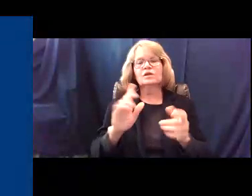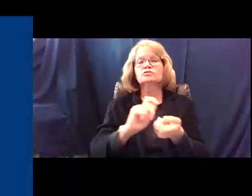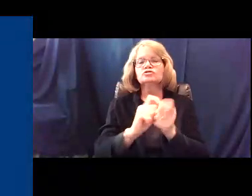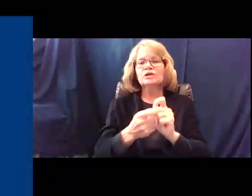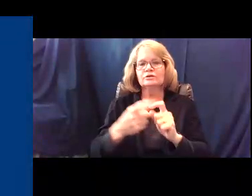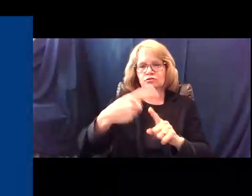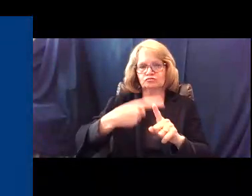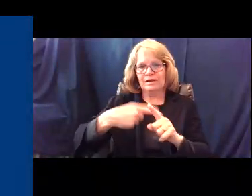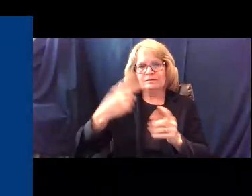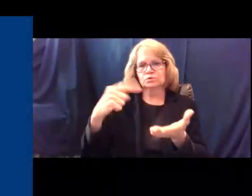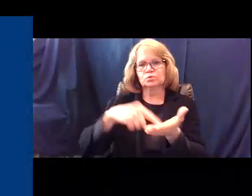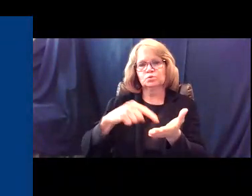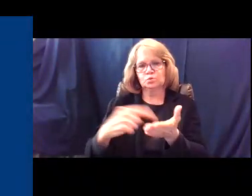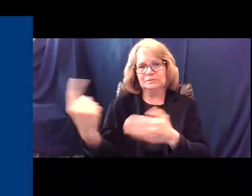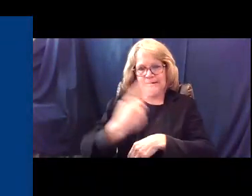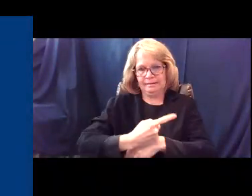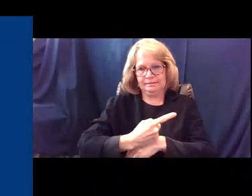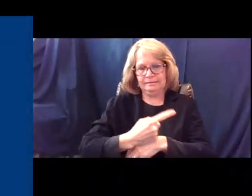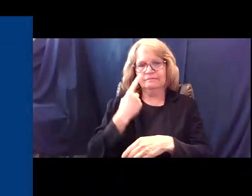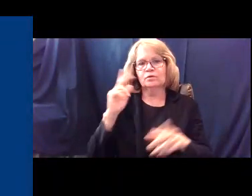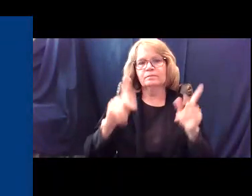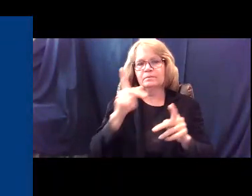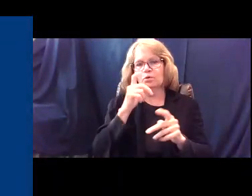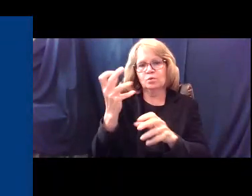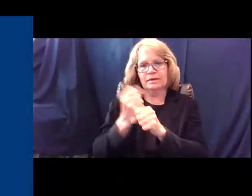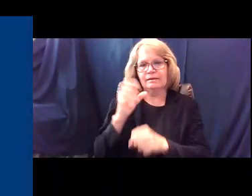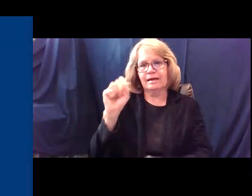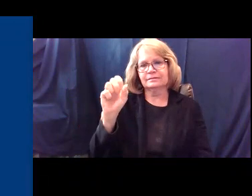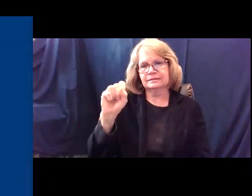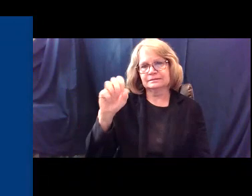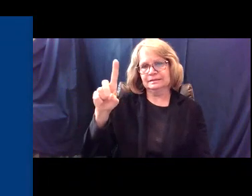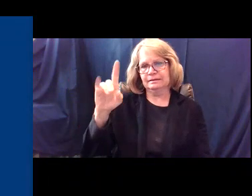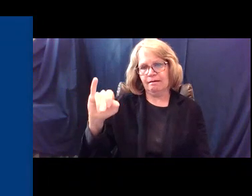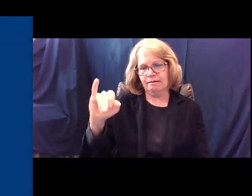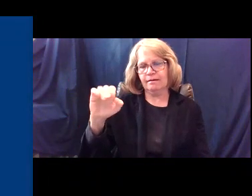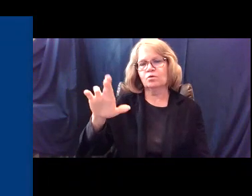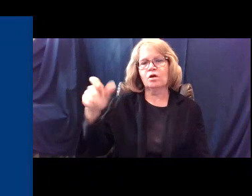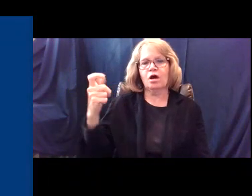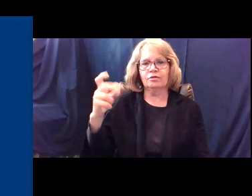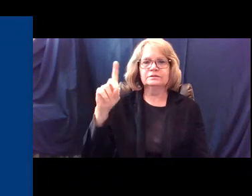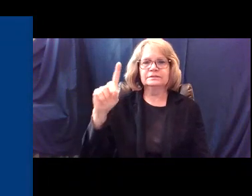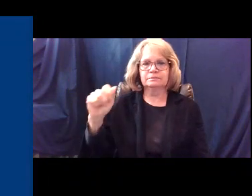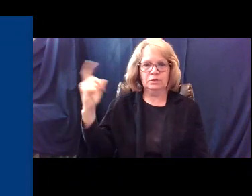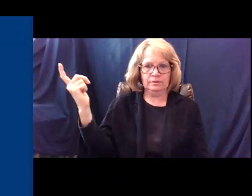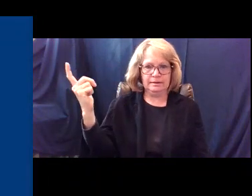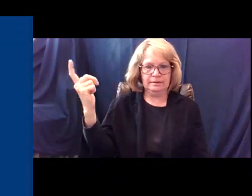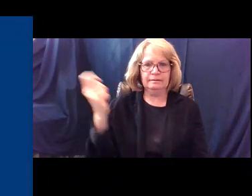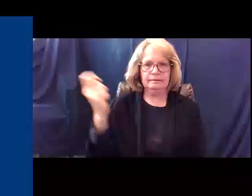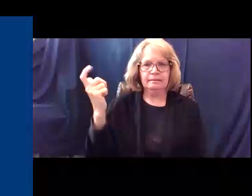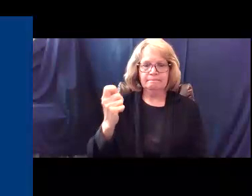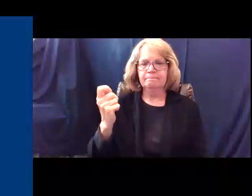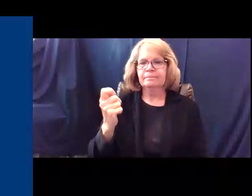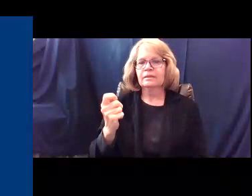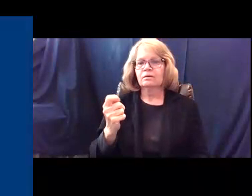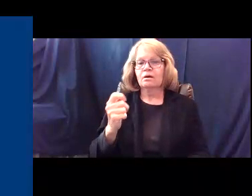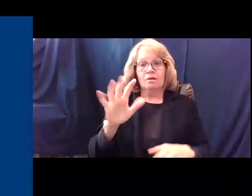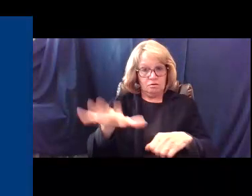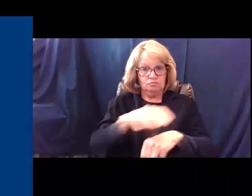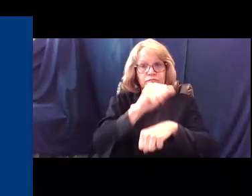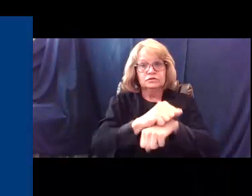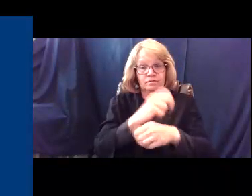rent due date for folks that receive SSDI or another form of disability income, reserve parking,